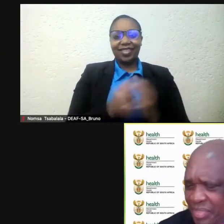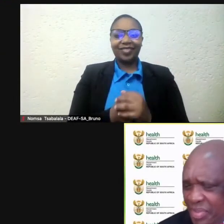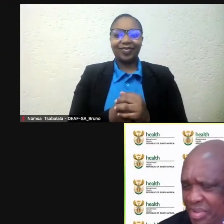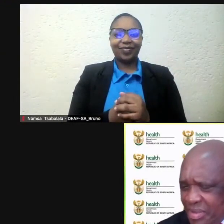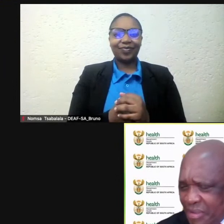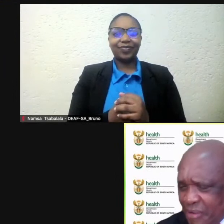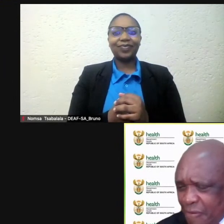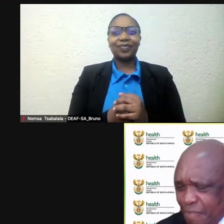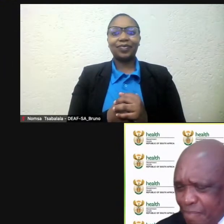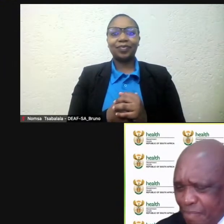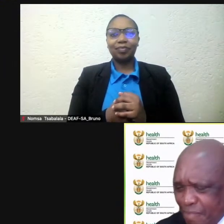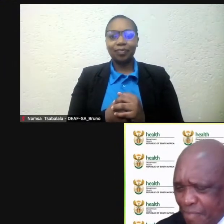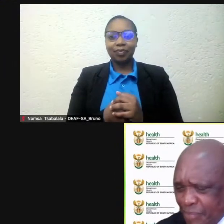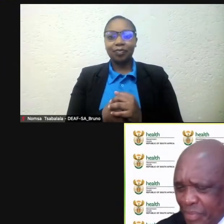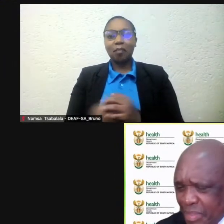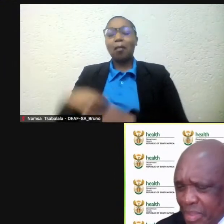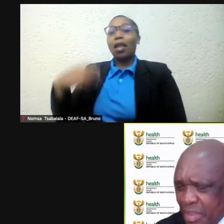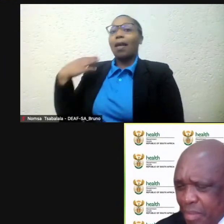I think